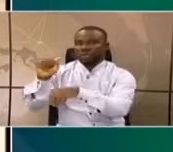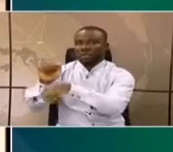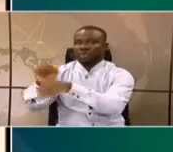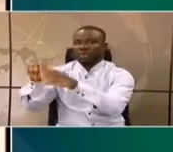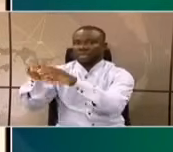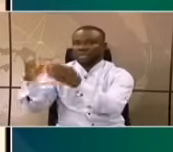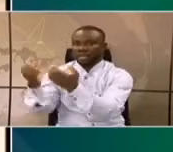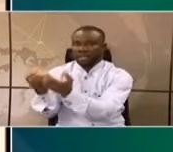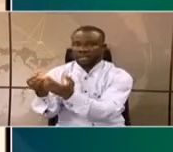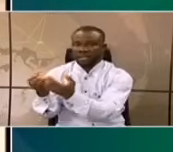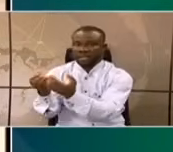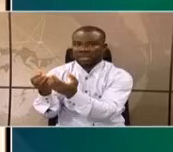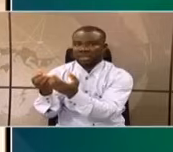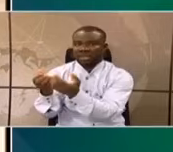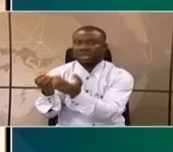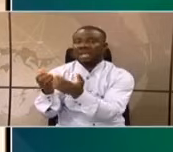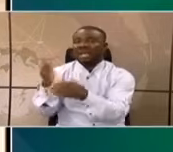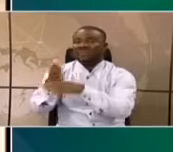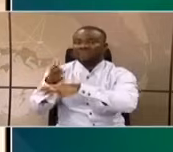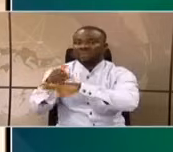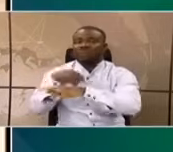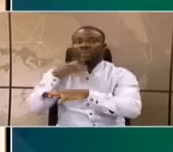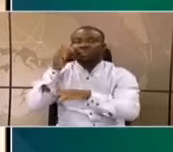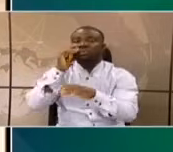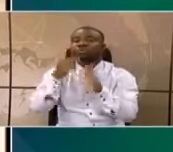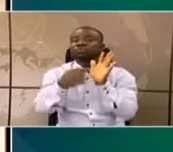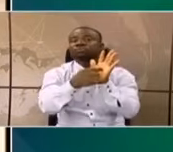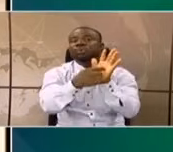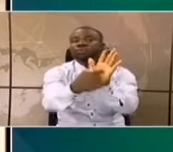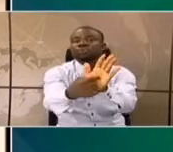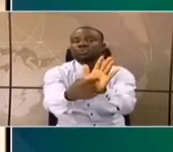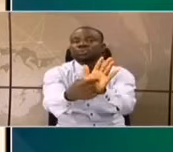are. Now my show the devastation. Ojai. Ojai.